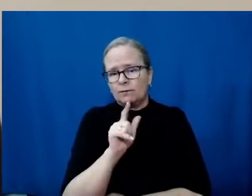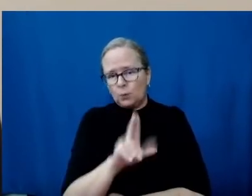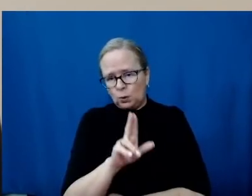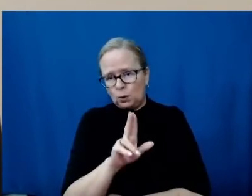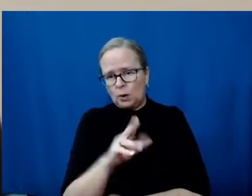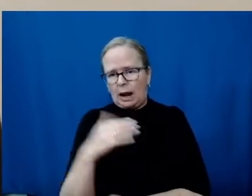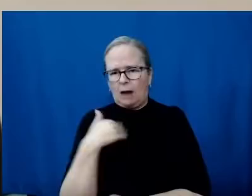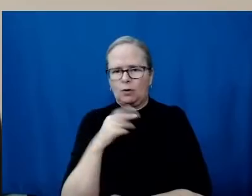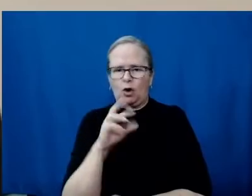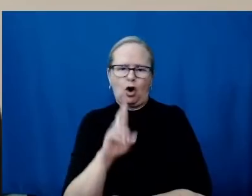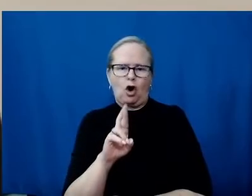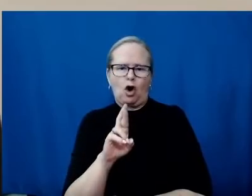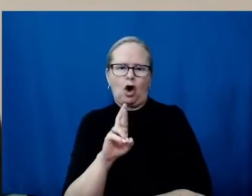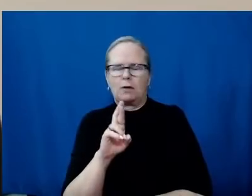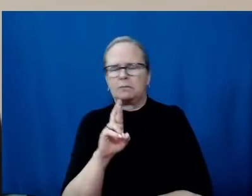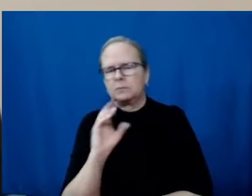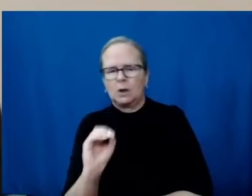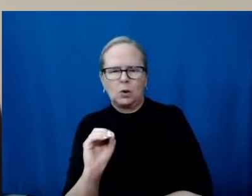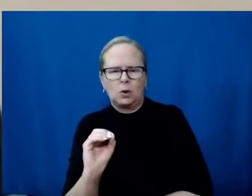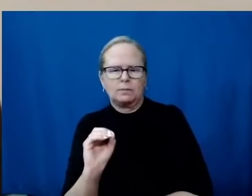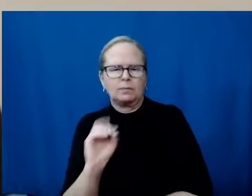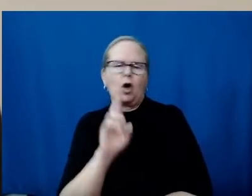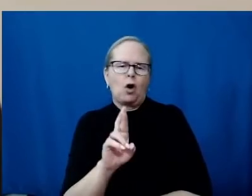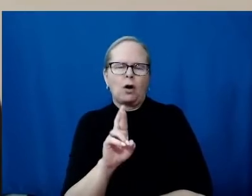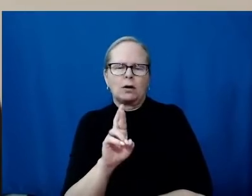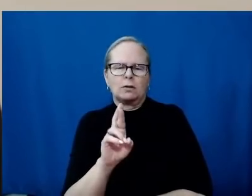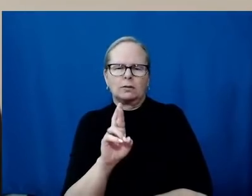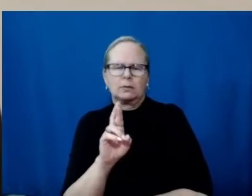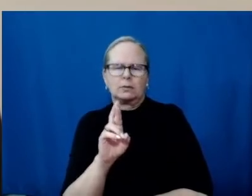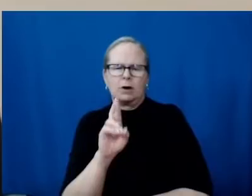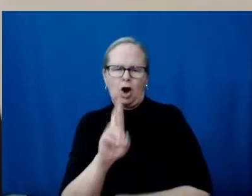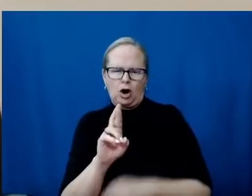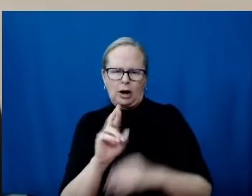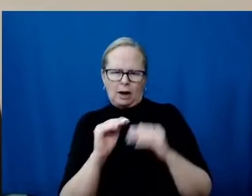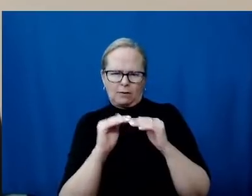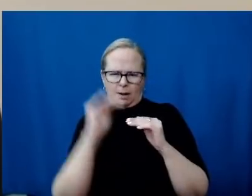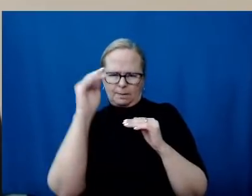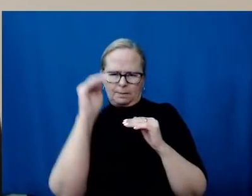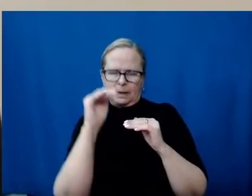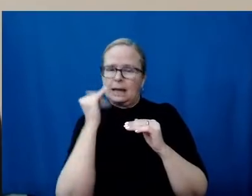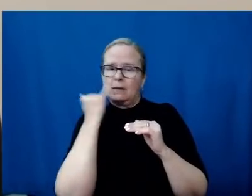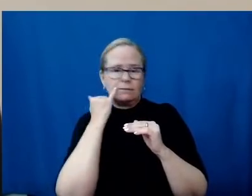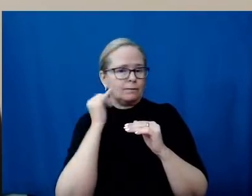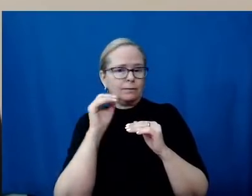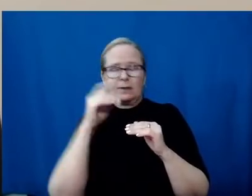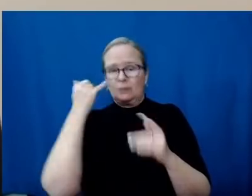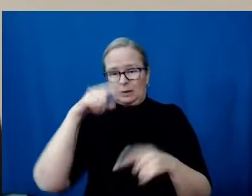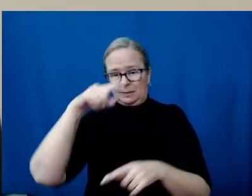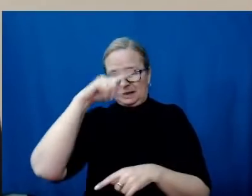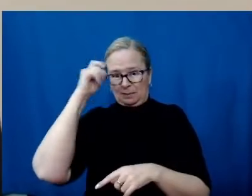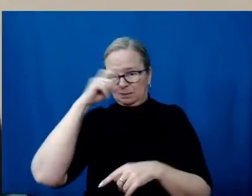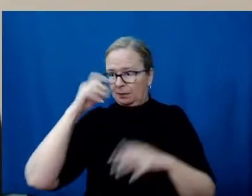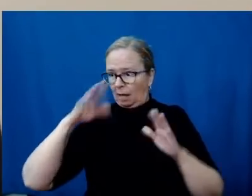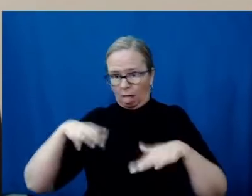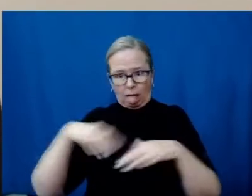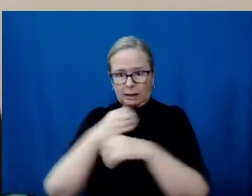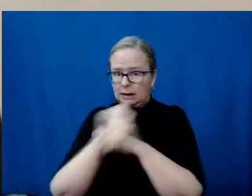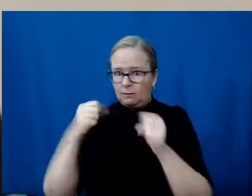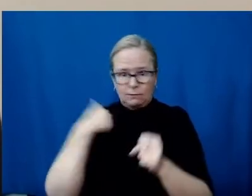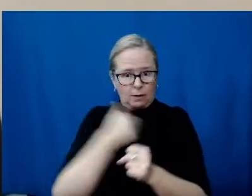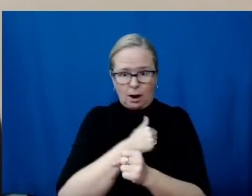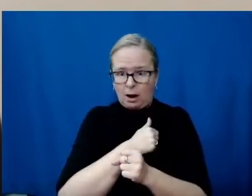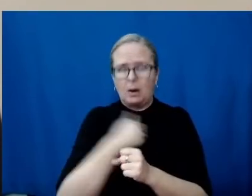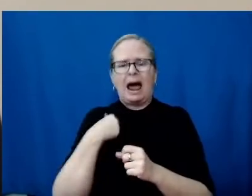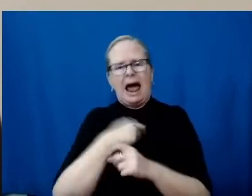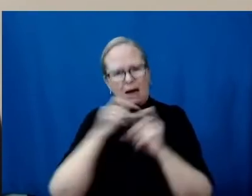value, R0, then, and if summer wouldn't save us from it, we would fight it like heck, because continuous